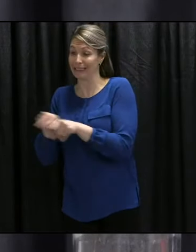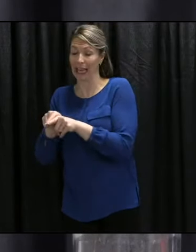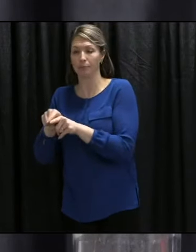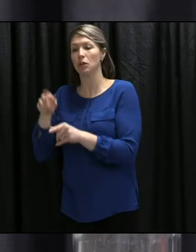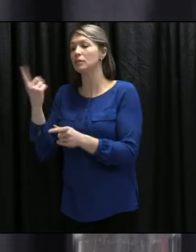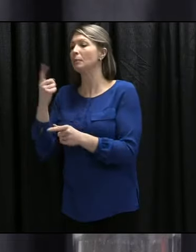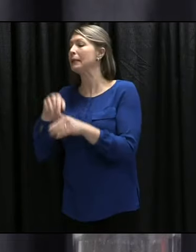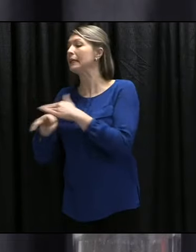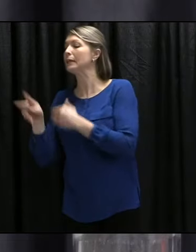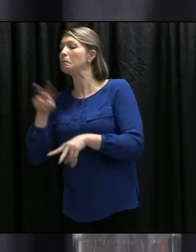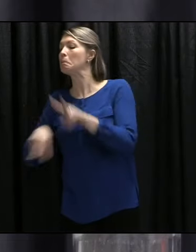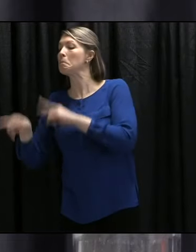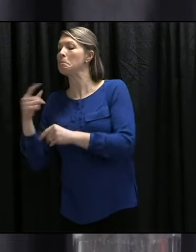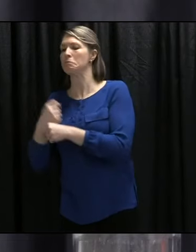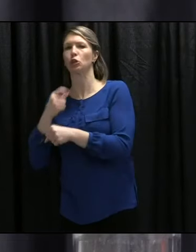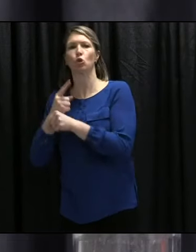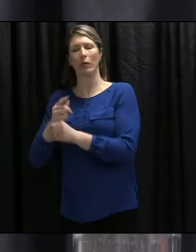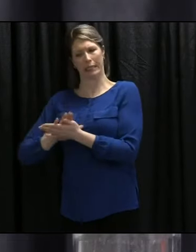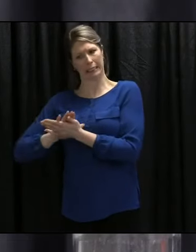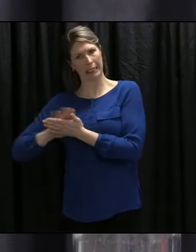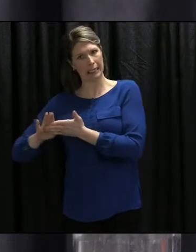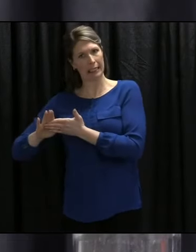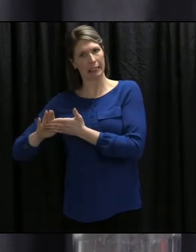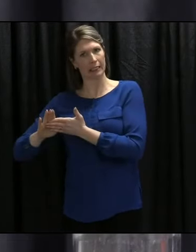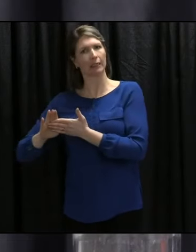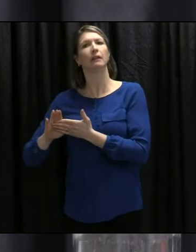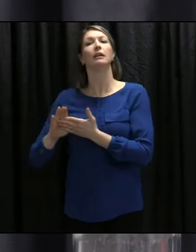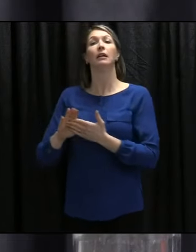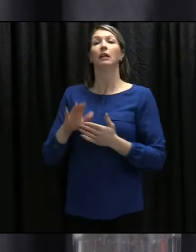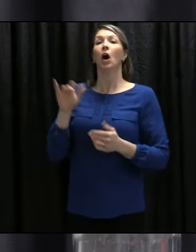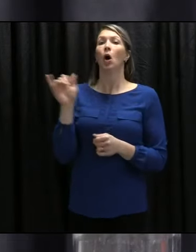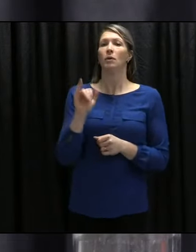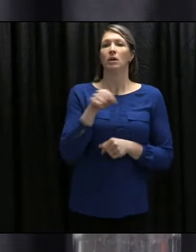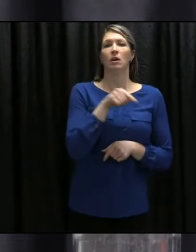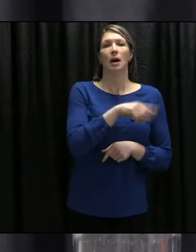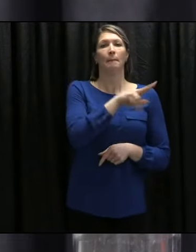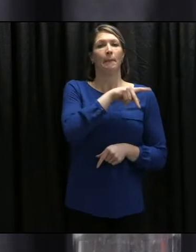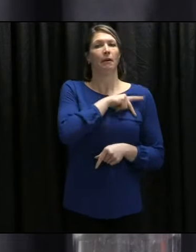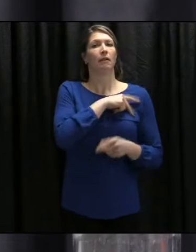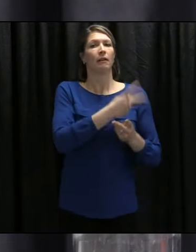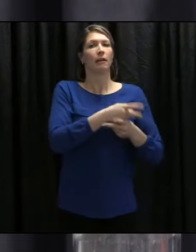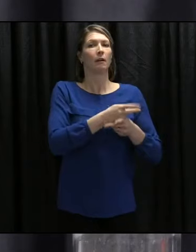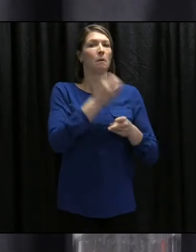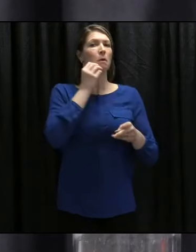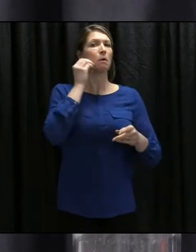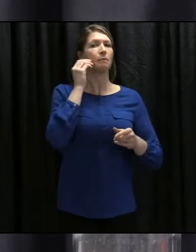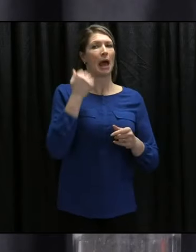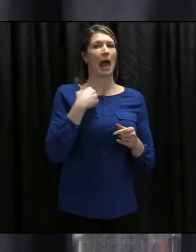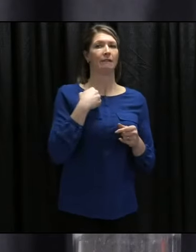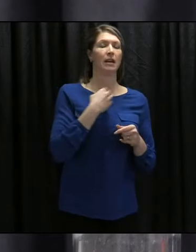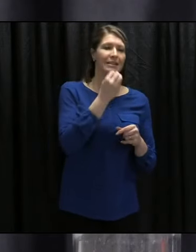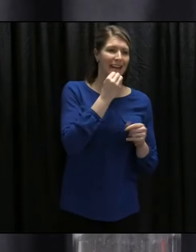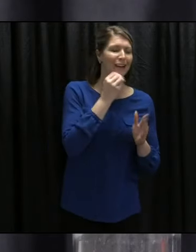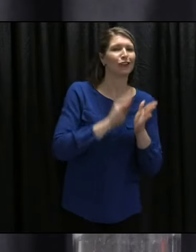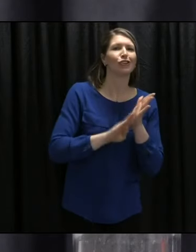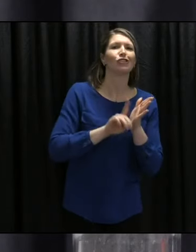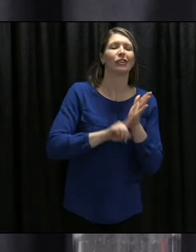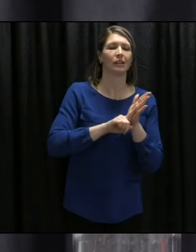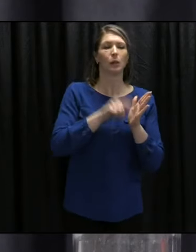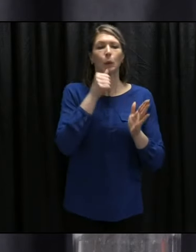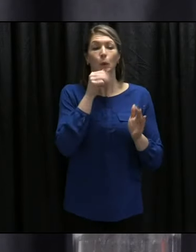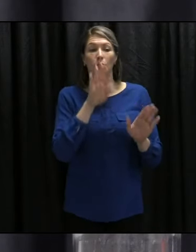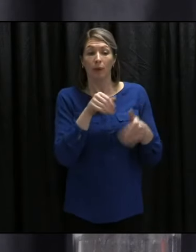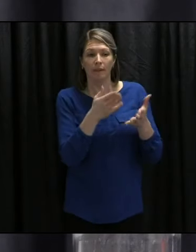example, dietitians will visit at random as well as on a regular, say, quarterly basis. In terms of